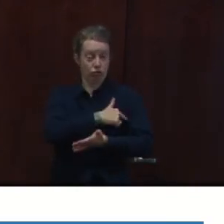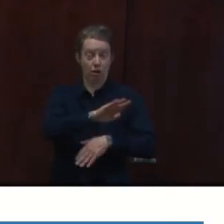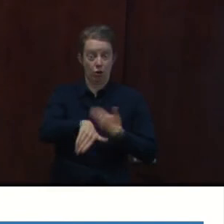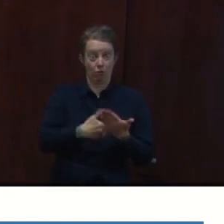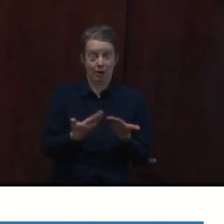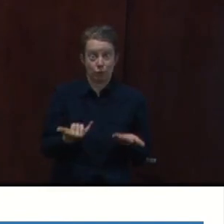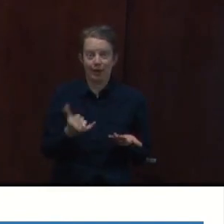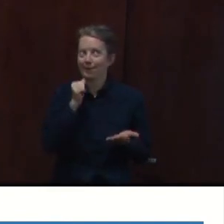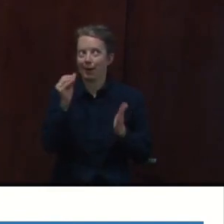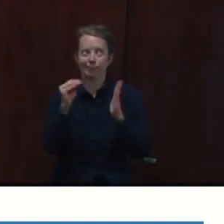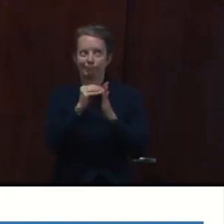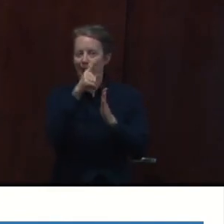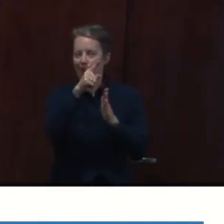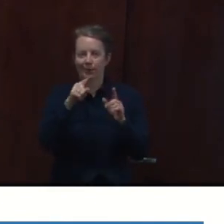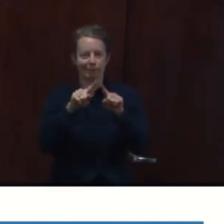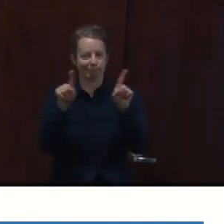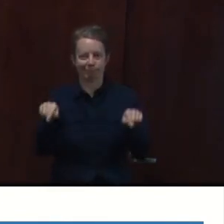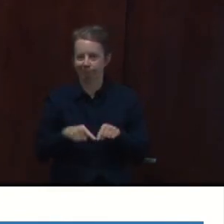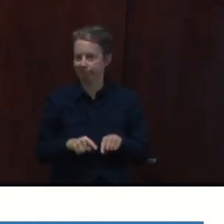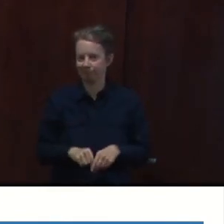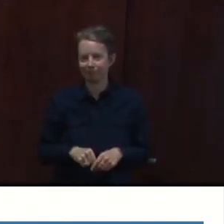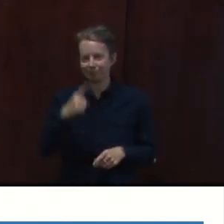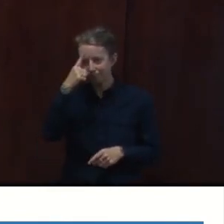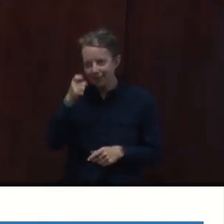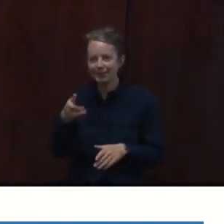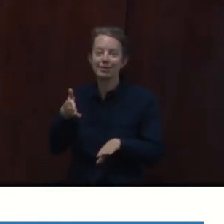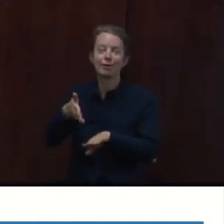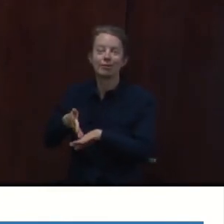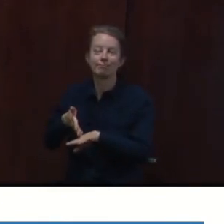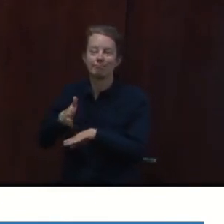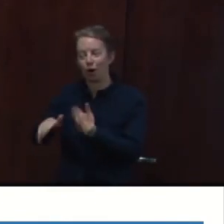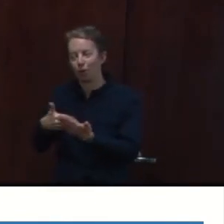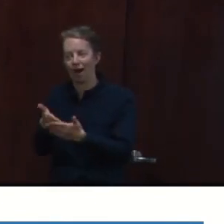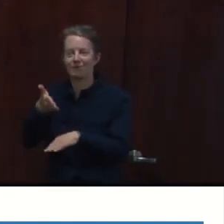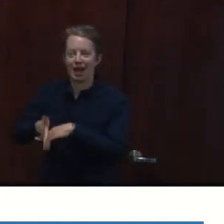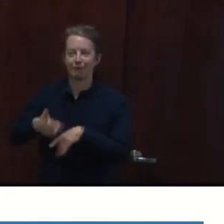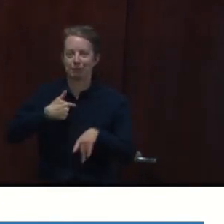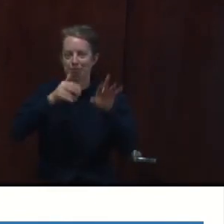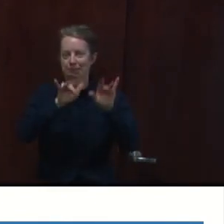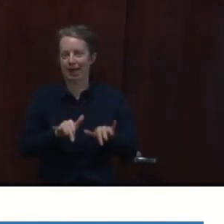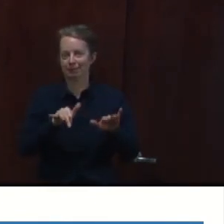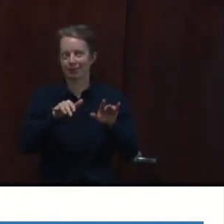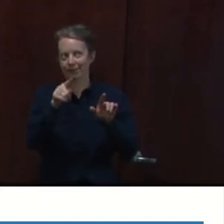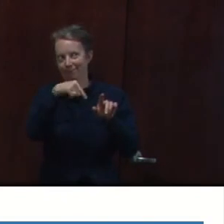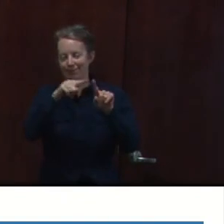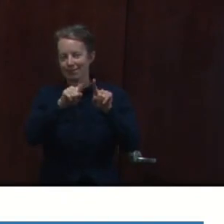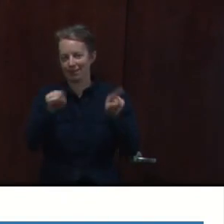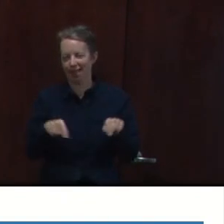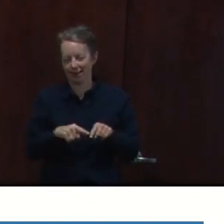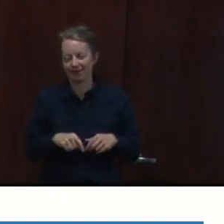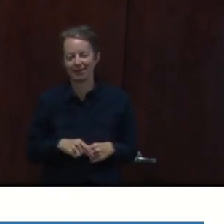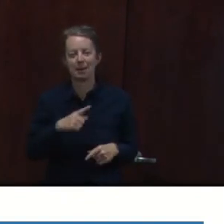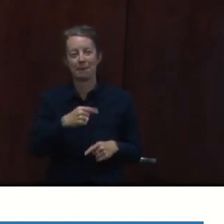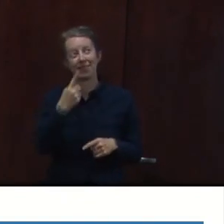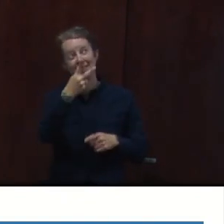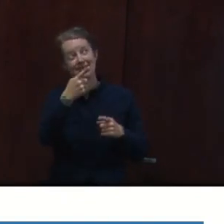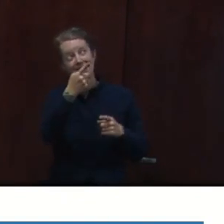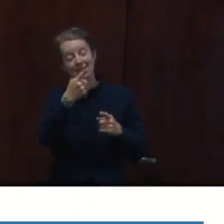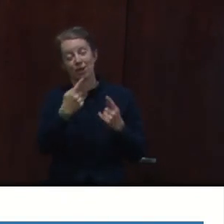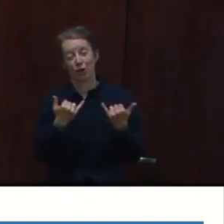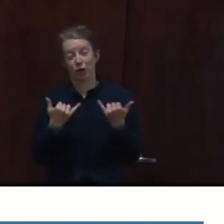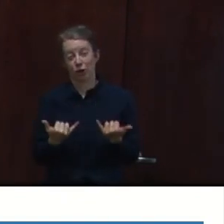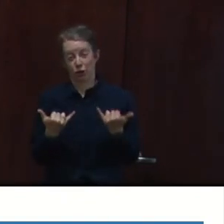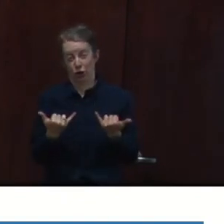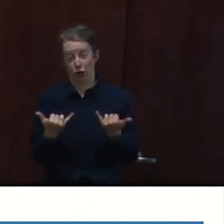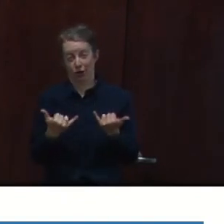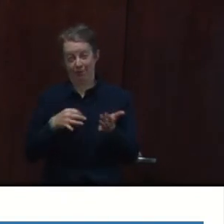here yet because it came in after this was created. So what you're seeing is current inventory of